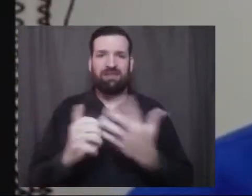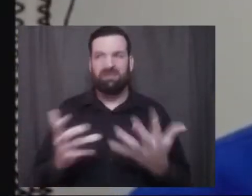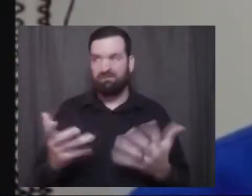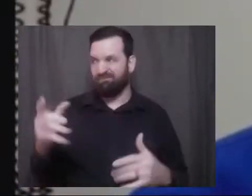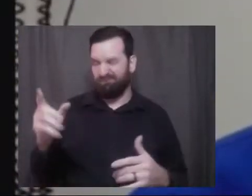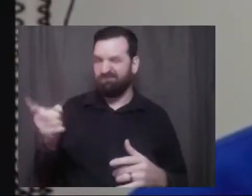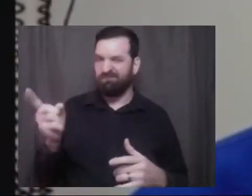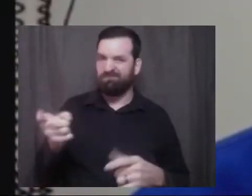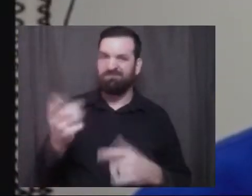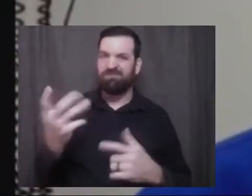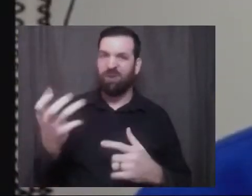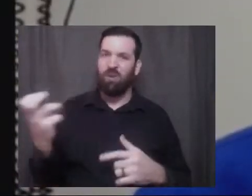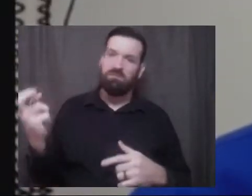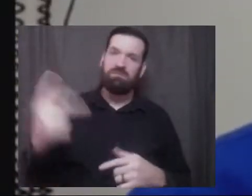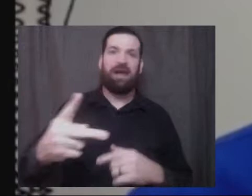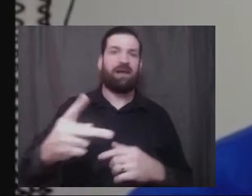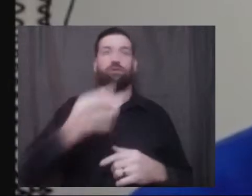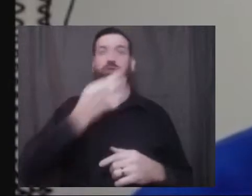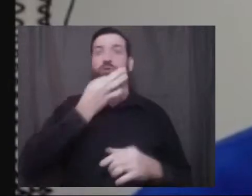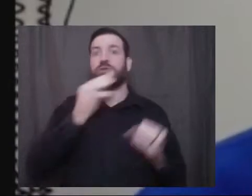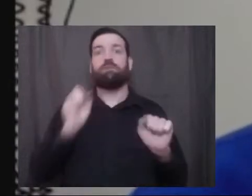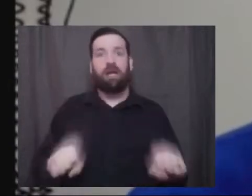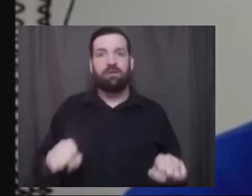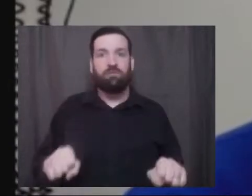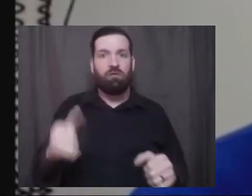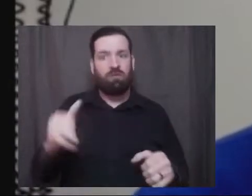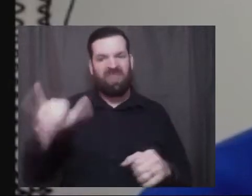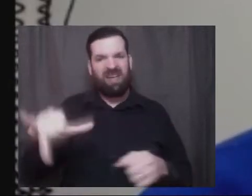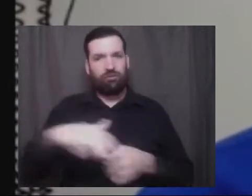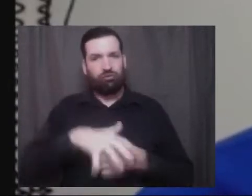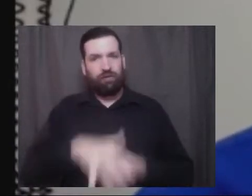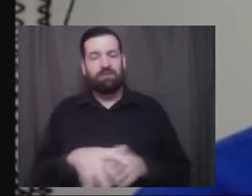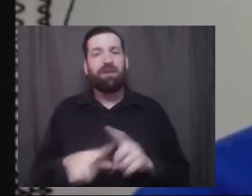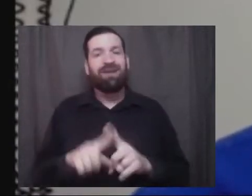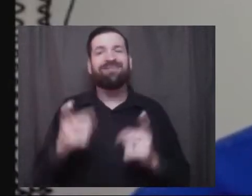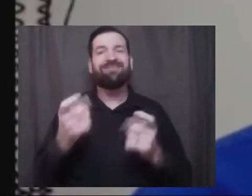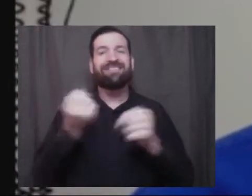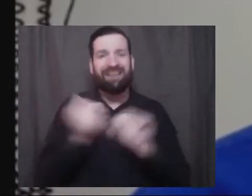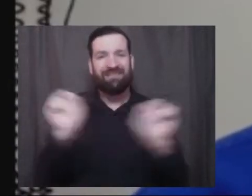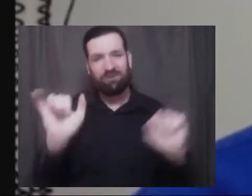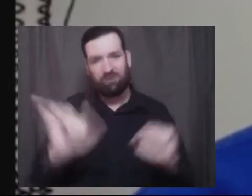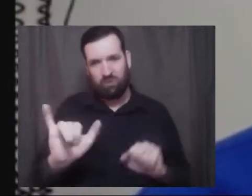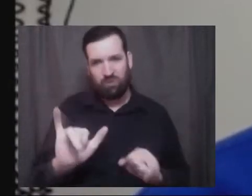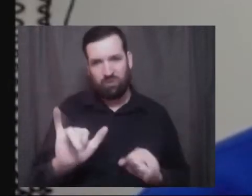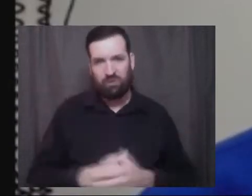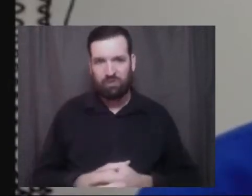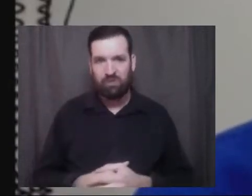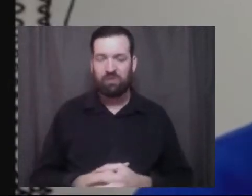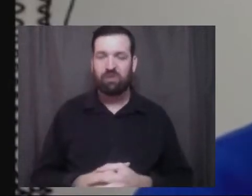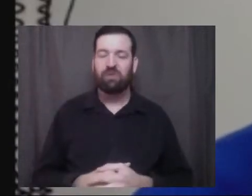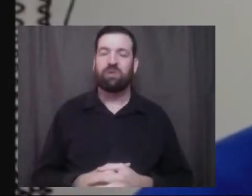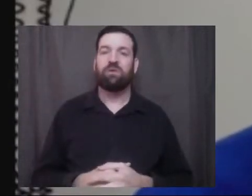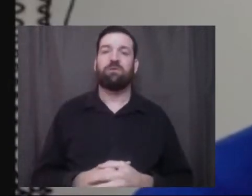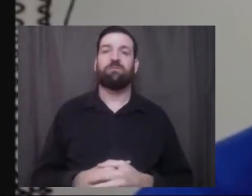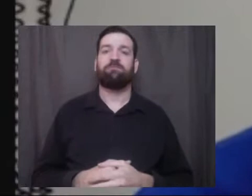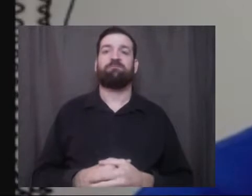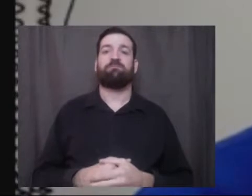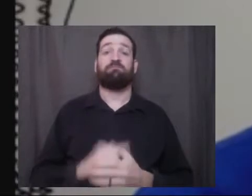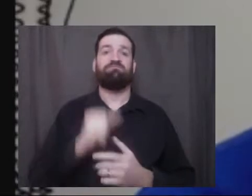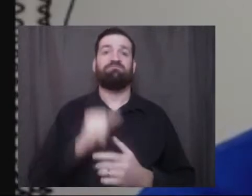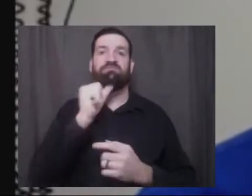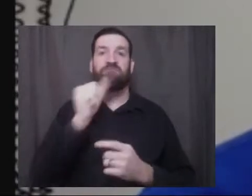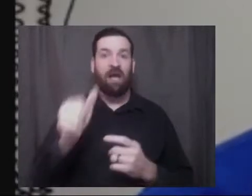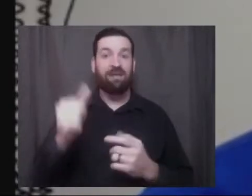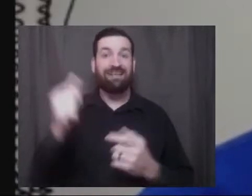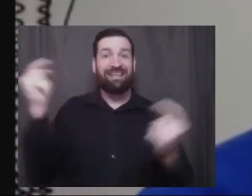as quickly as possible, right? So you've always got that stress, but you want to get them there safely. You want to make sure that you don't get them re-injured during the